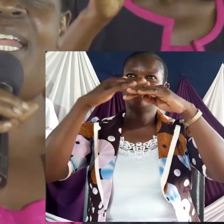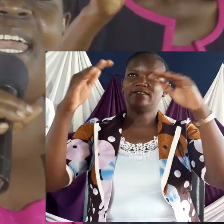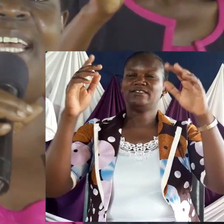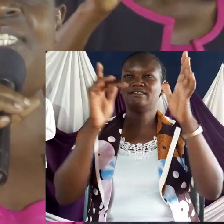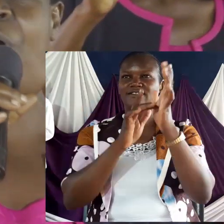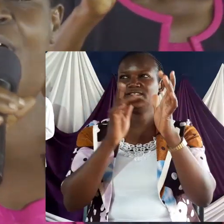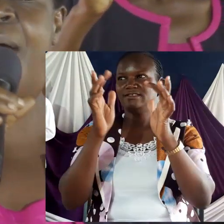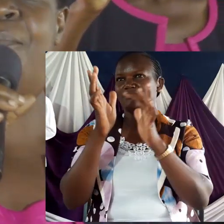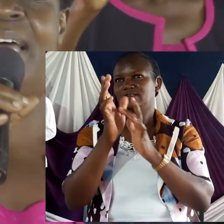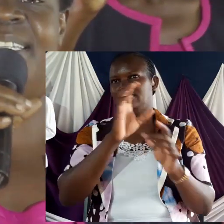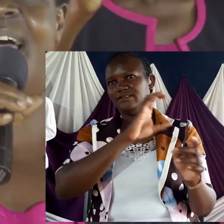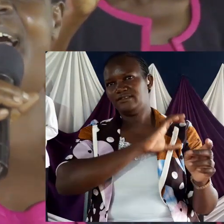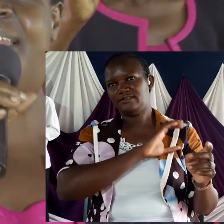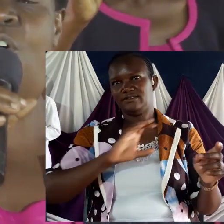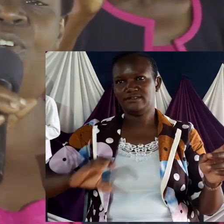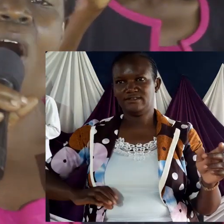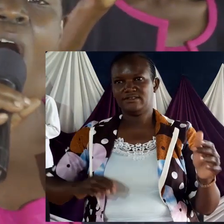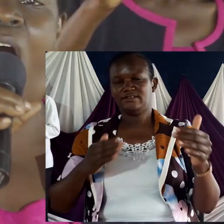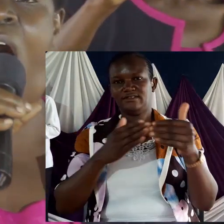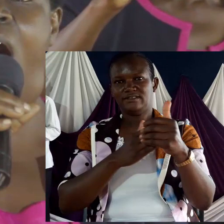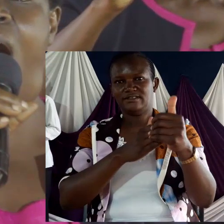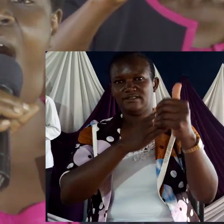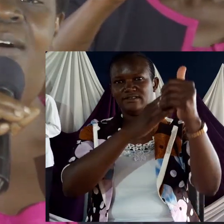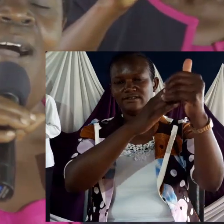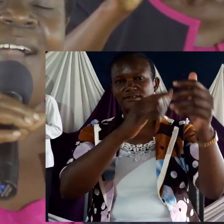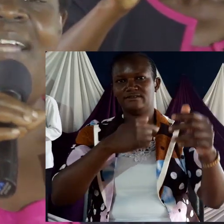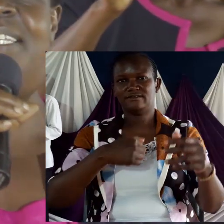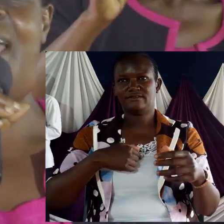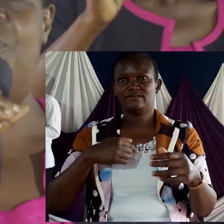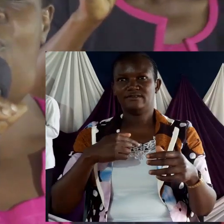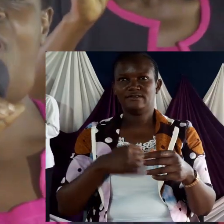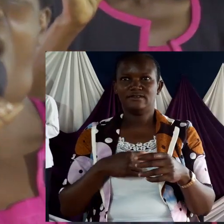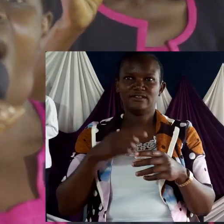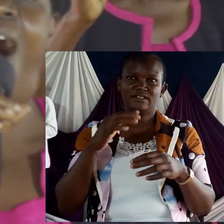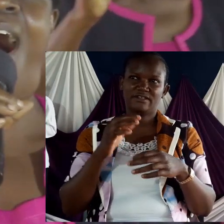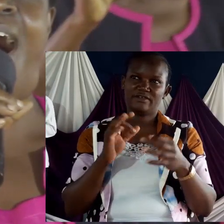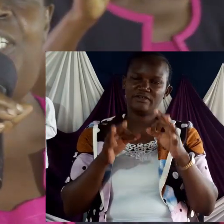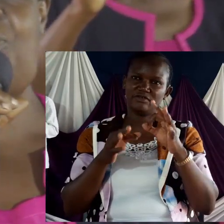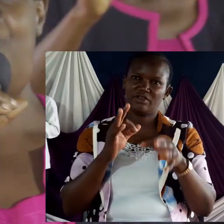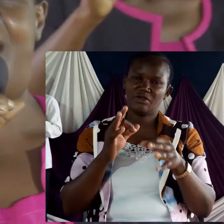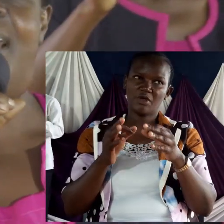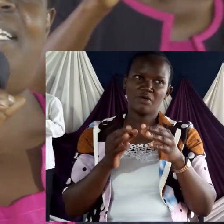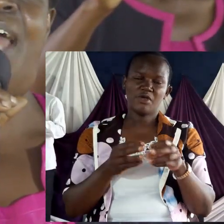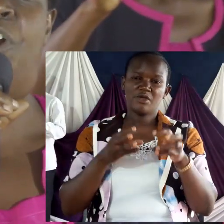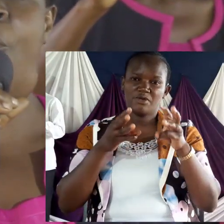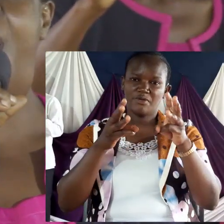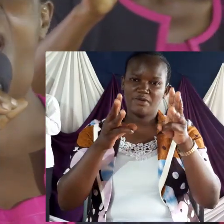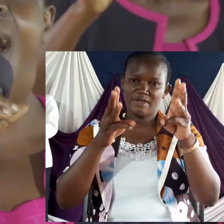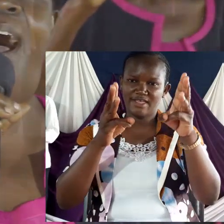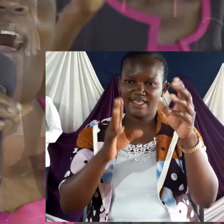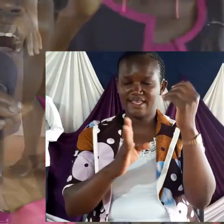Yesu Kristo ematelo na Kata yo rush, kata